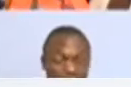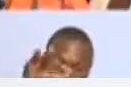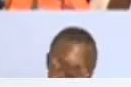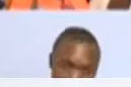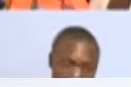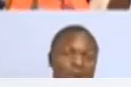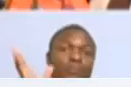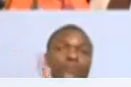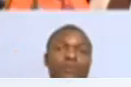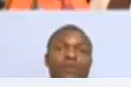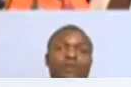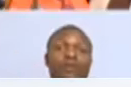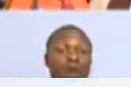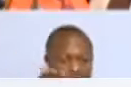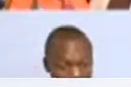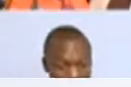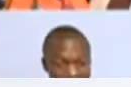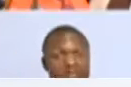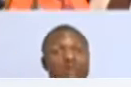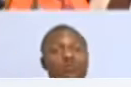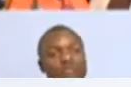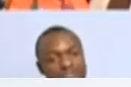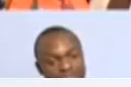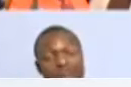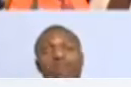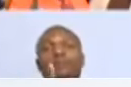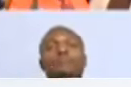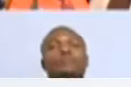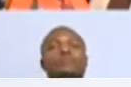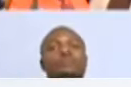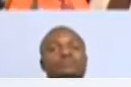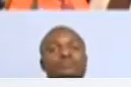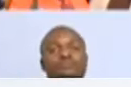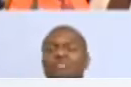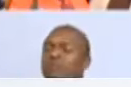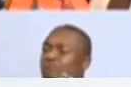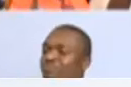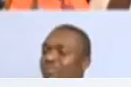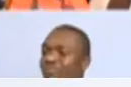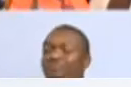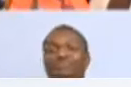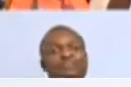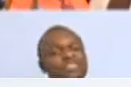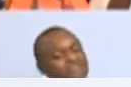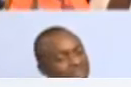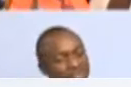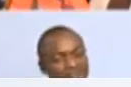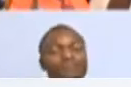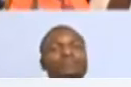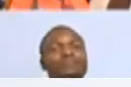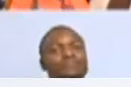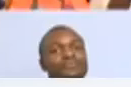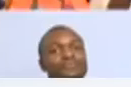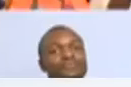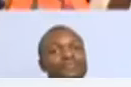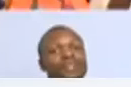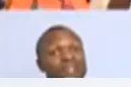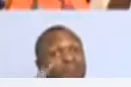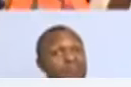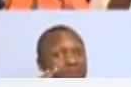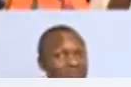Speaker, we are here to serve the people. Chap, sorry, that's our Bembele. I